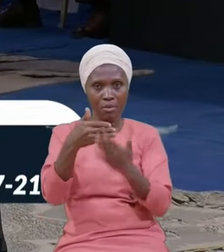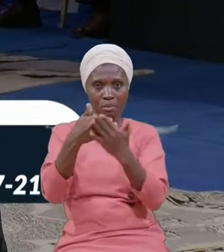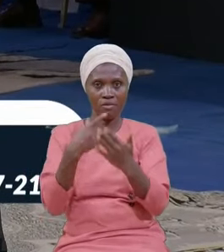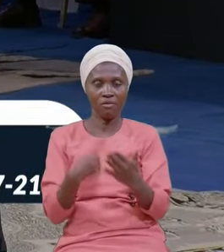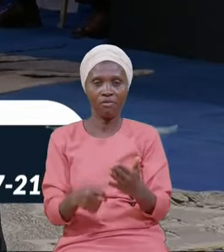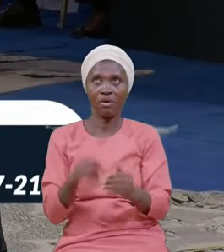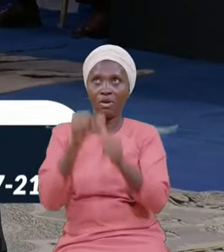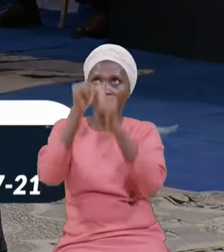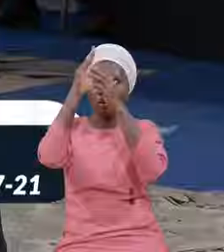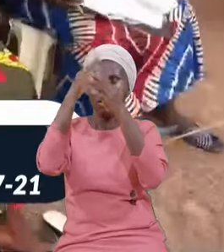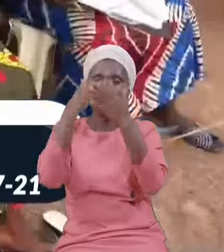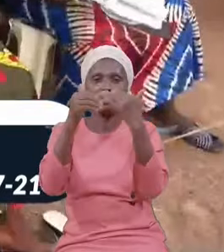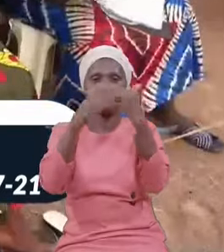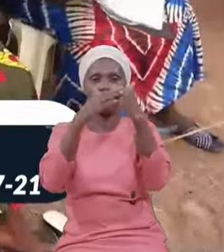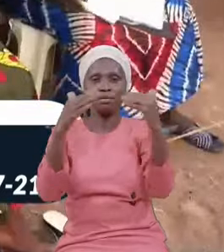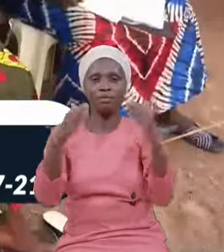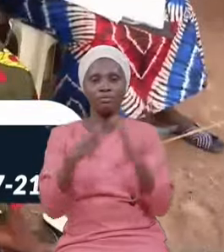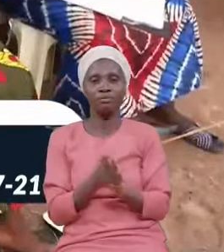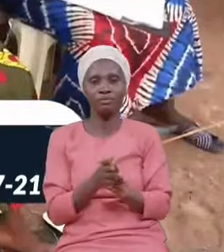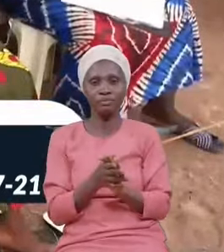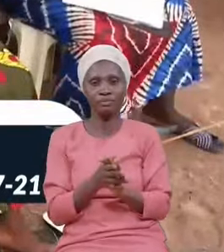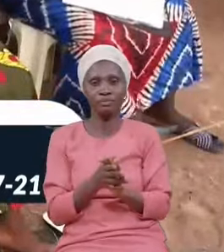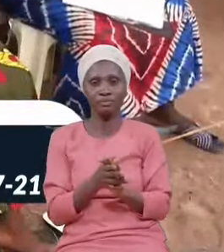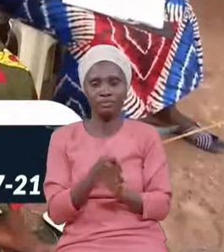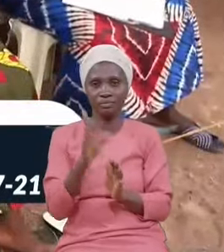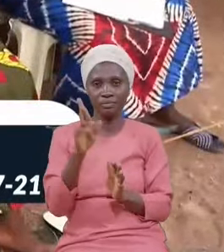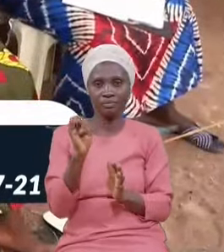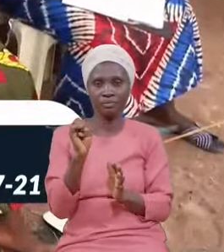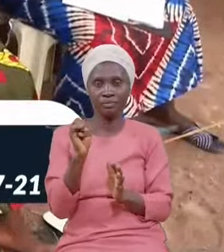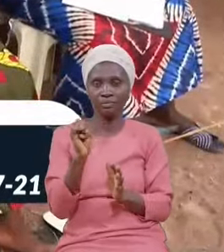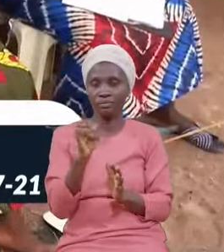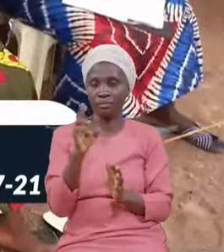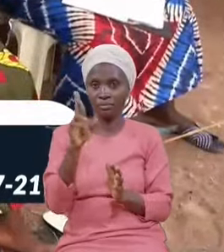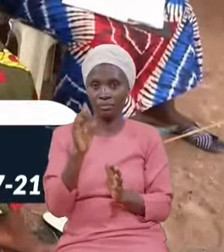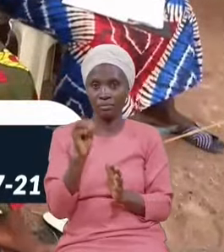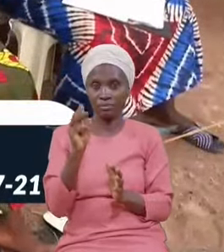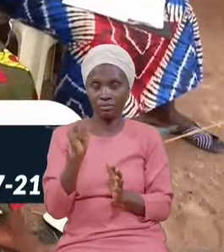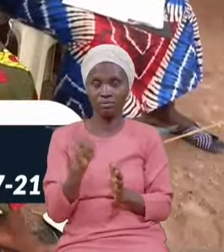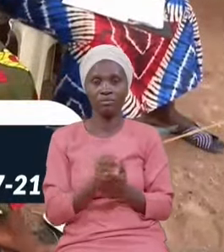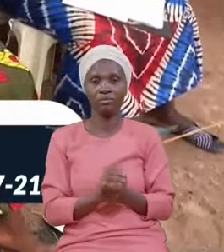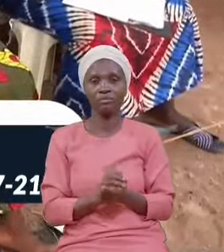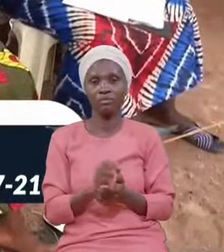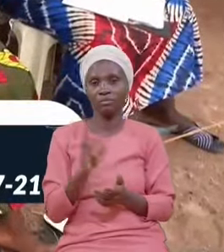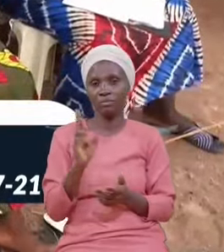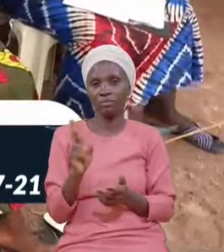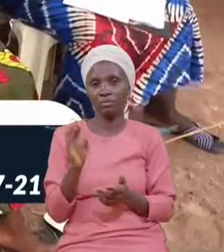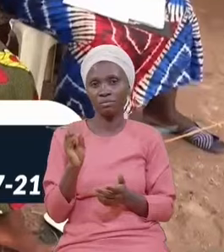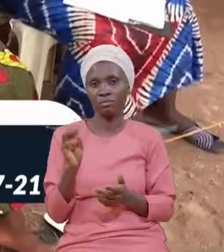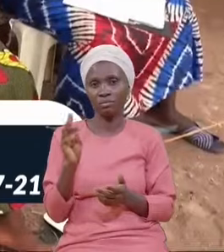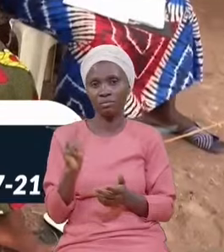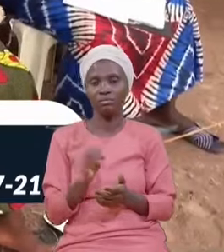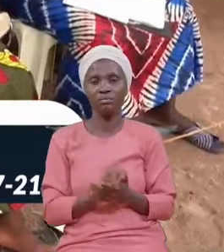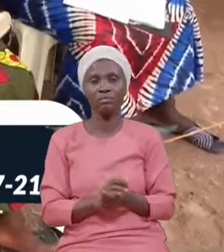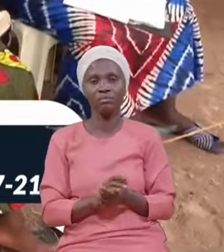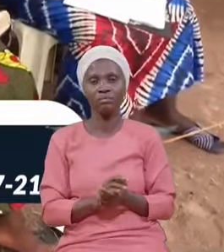Romans chapter 8 reading from verse 34 in Romans chapter 8